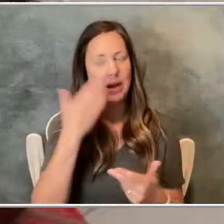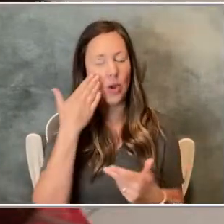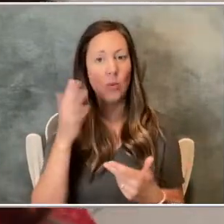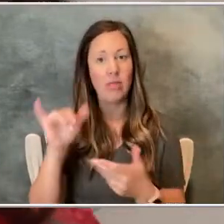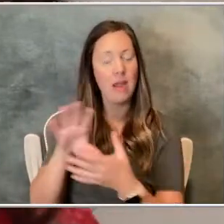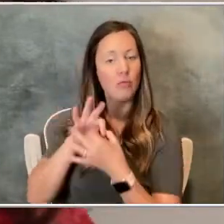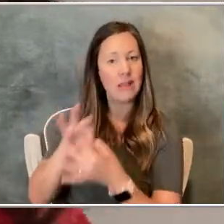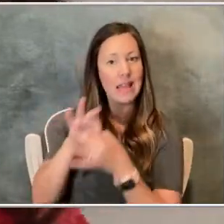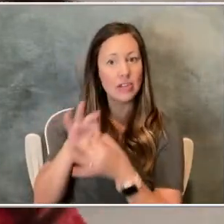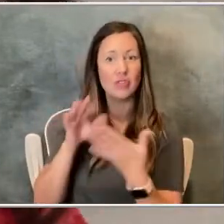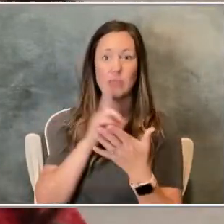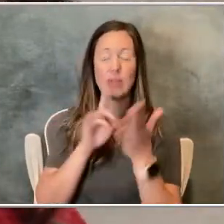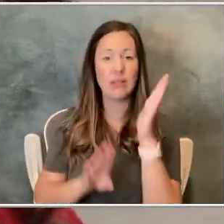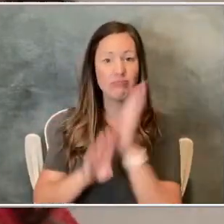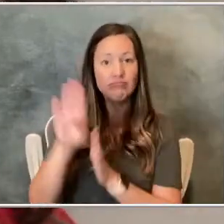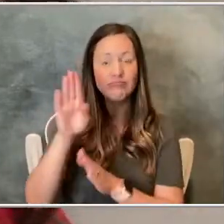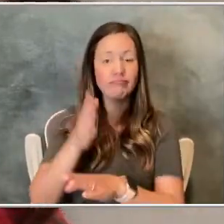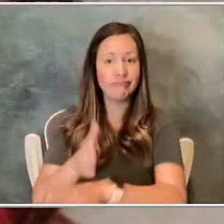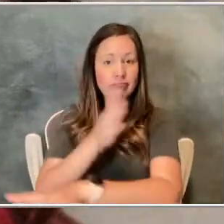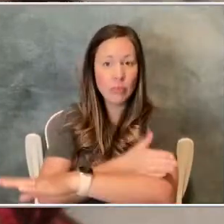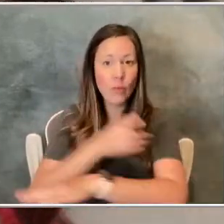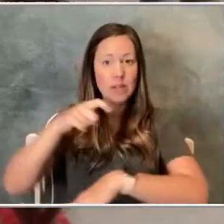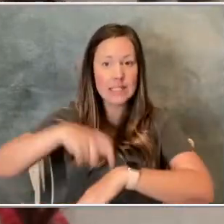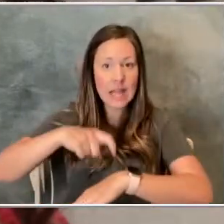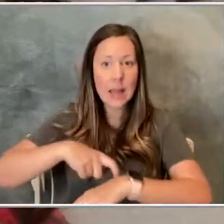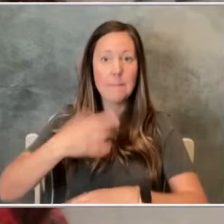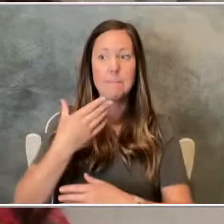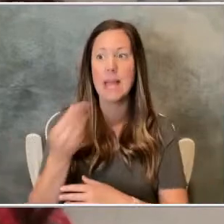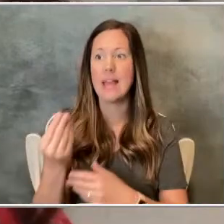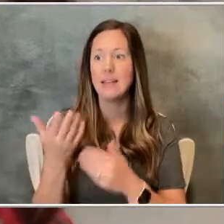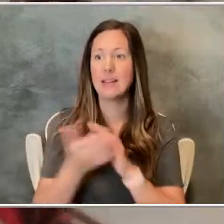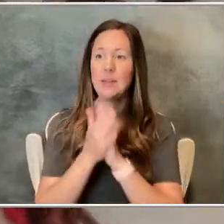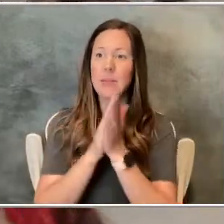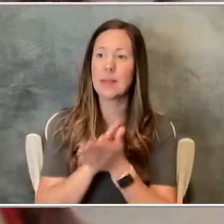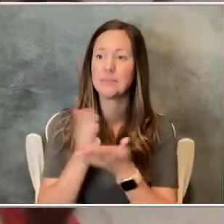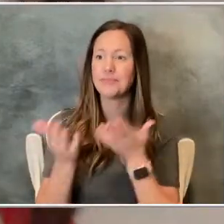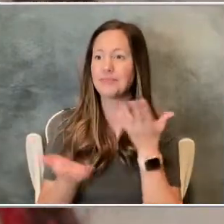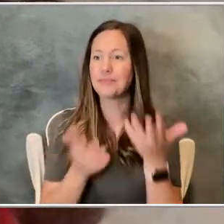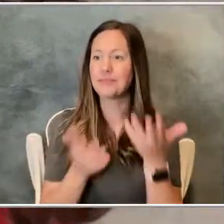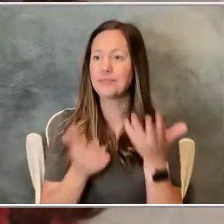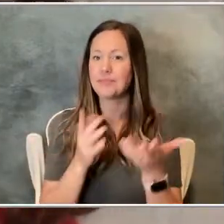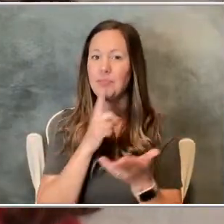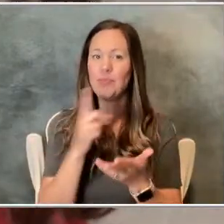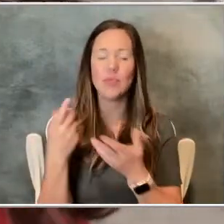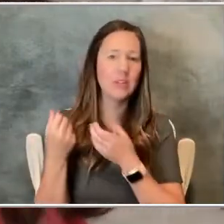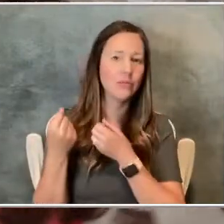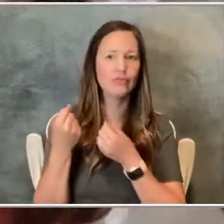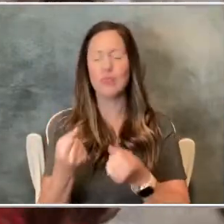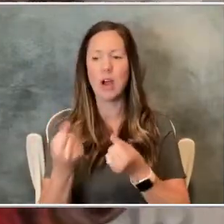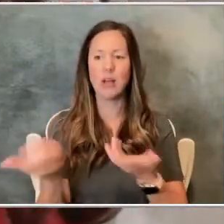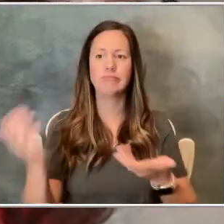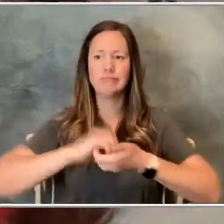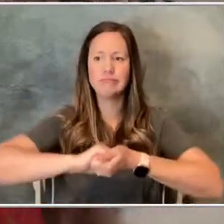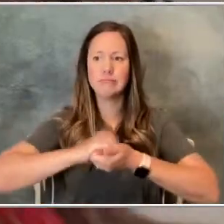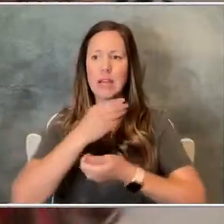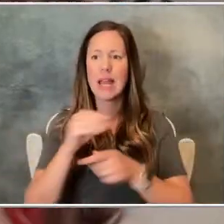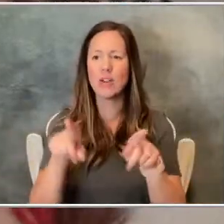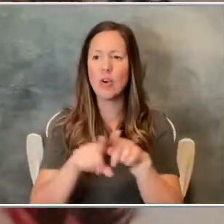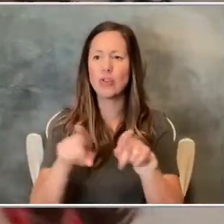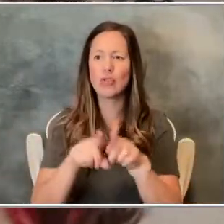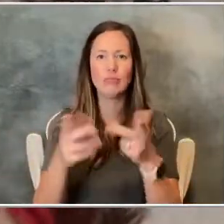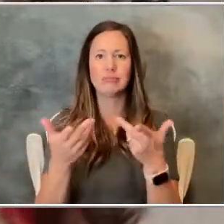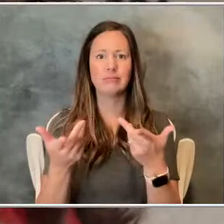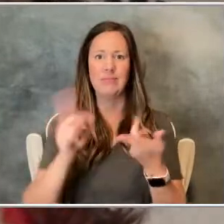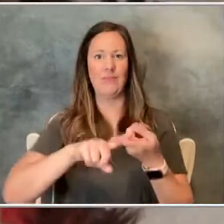has grown over time, and it's developed into this really strong partnership and friendship. I believe that we make